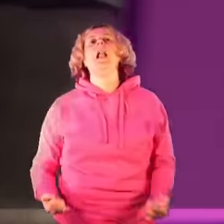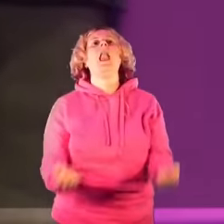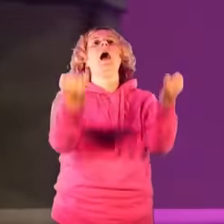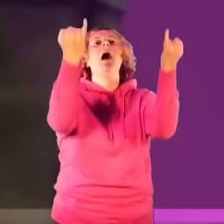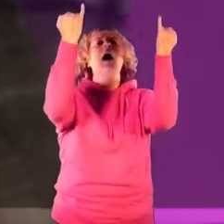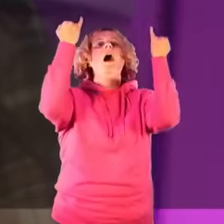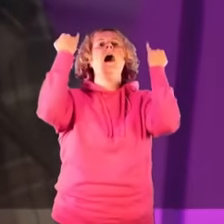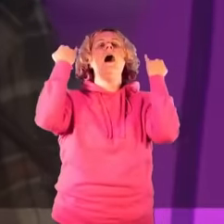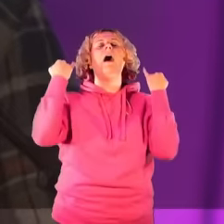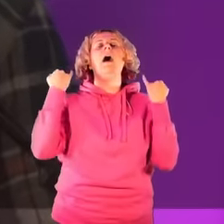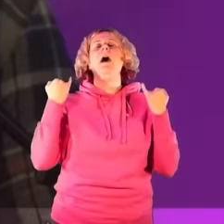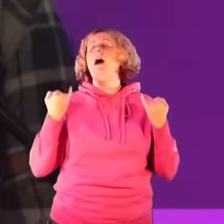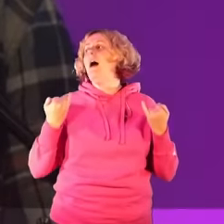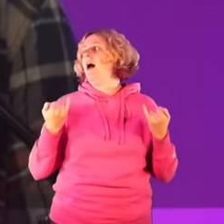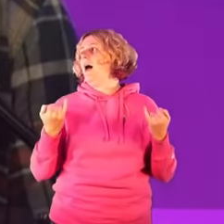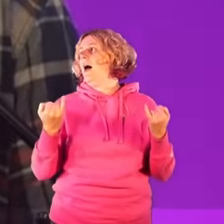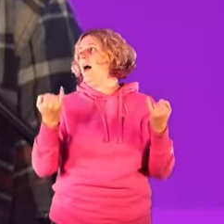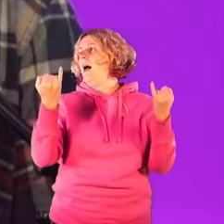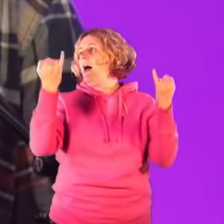the